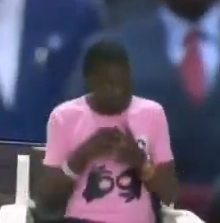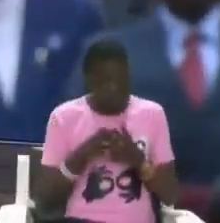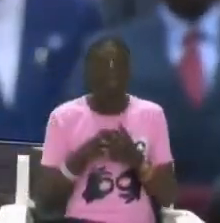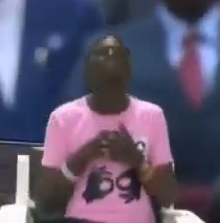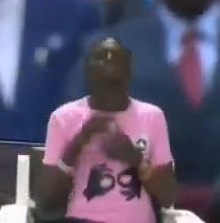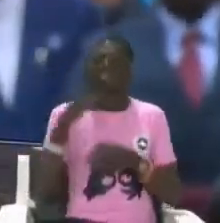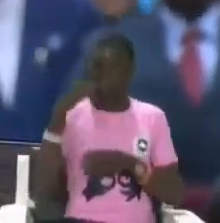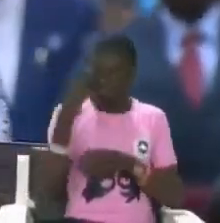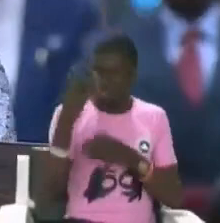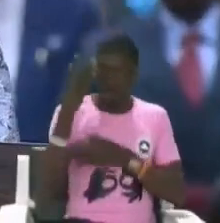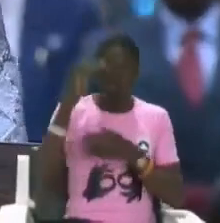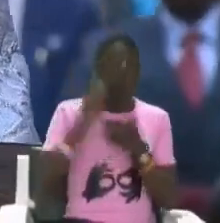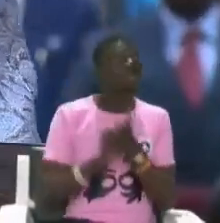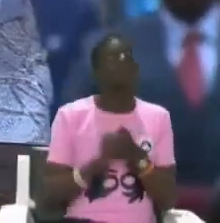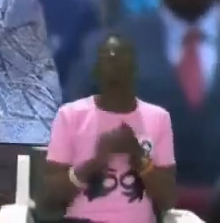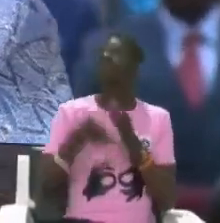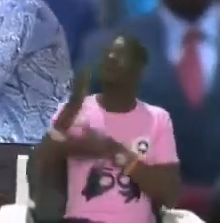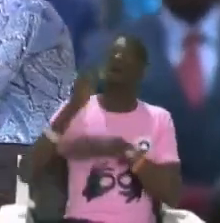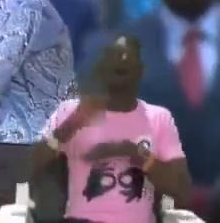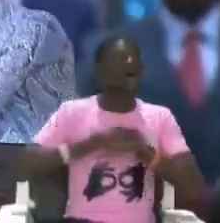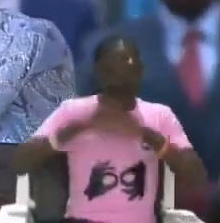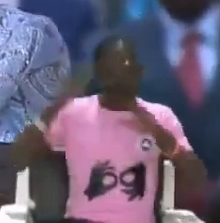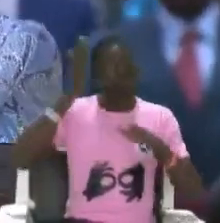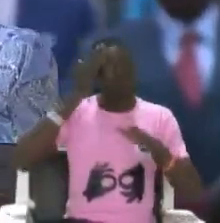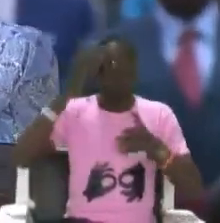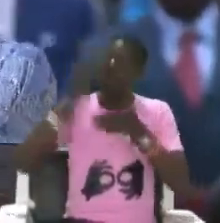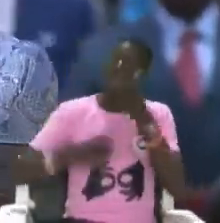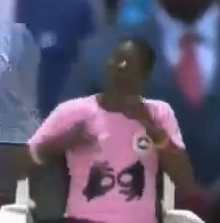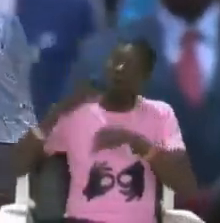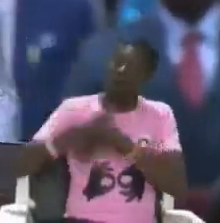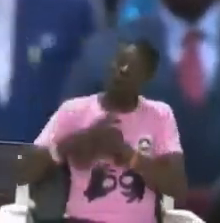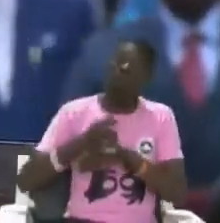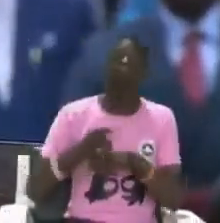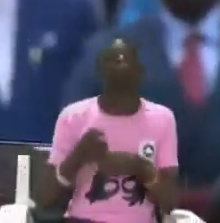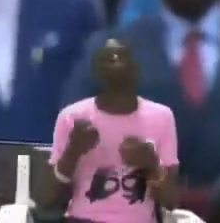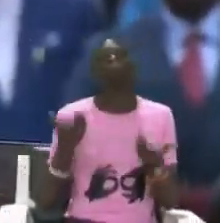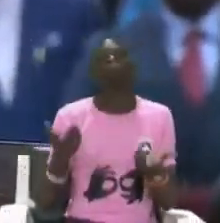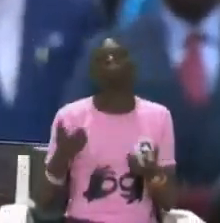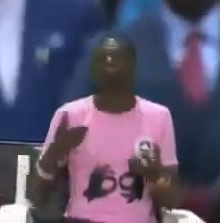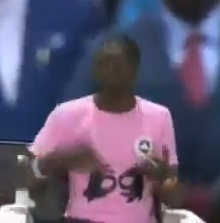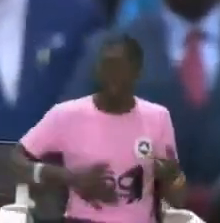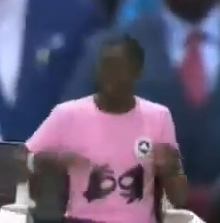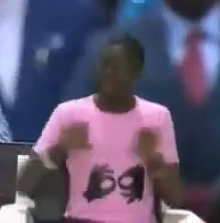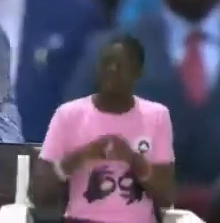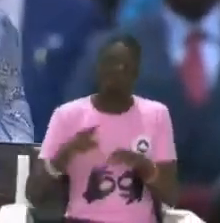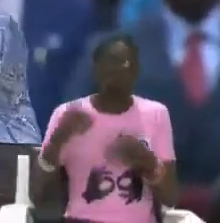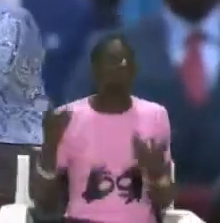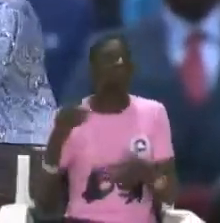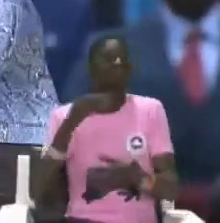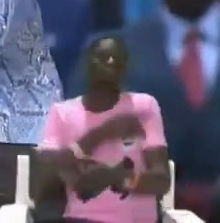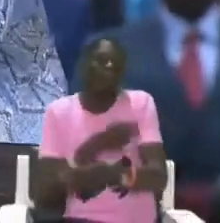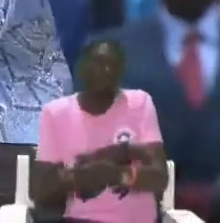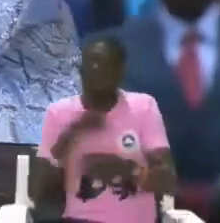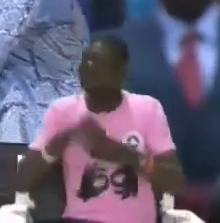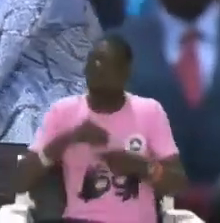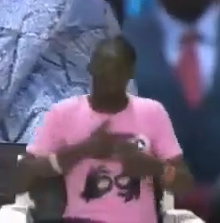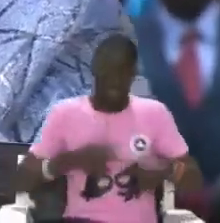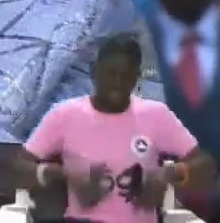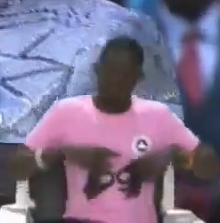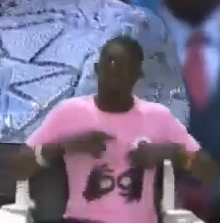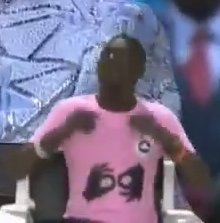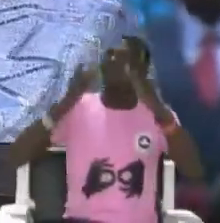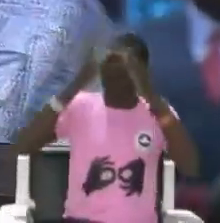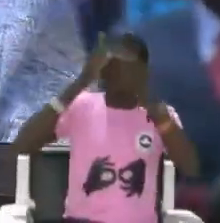that I don't know that you know, let the fire of the Holy Spirit consume it in my life. Because from tonight, Lord, I want to